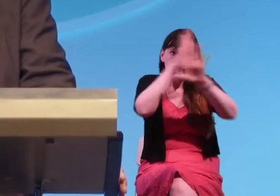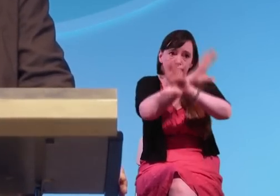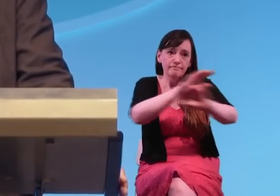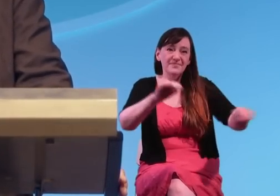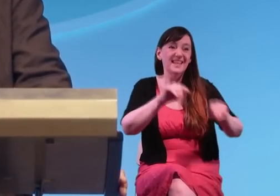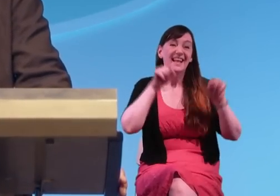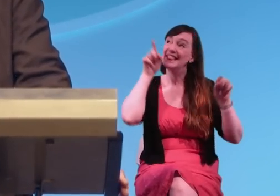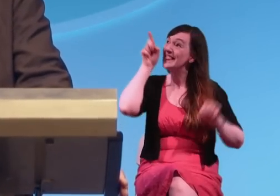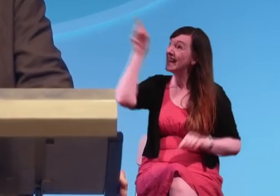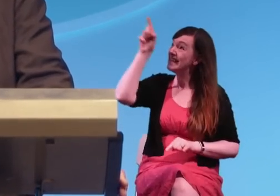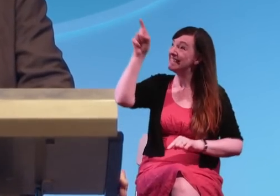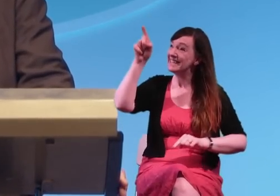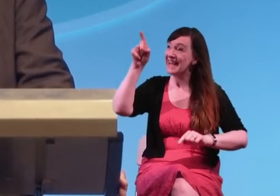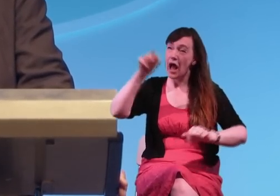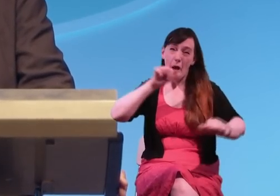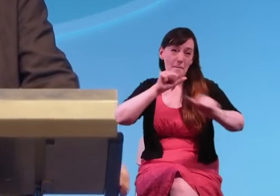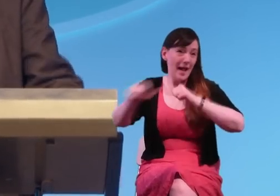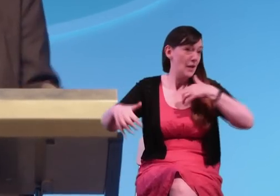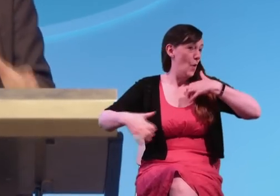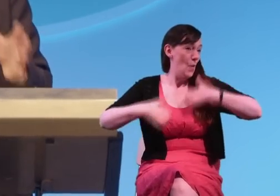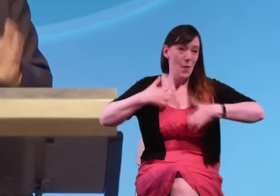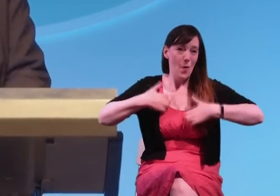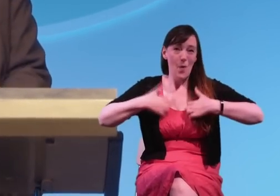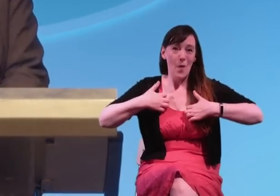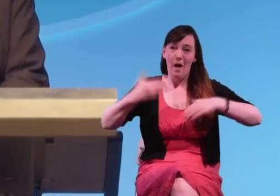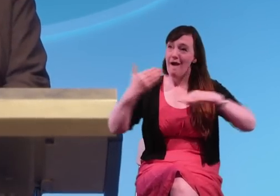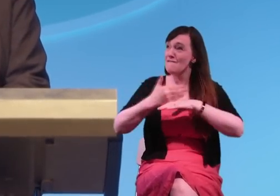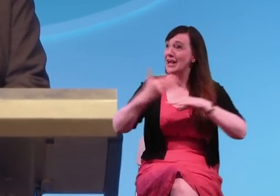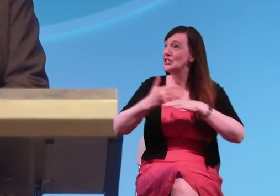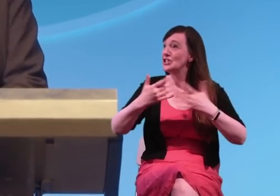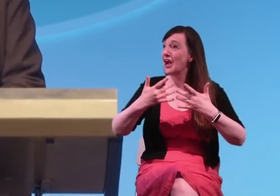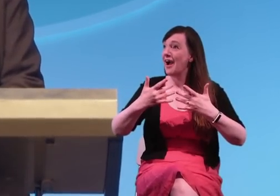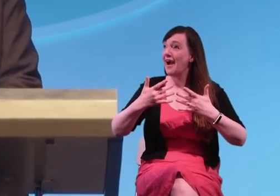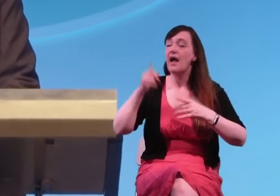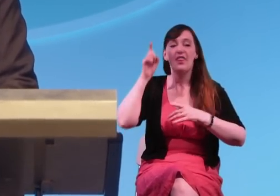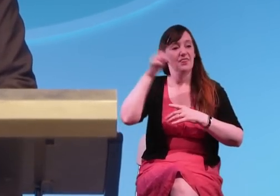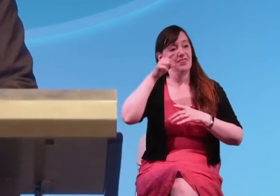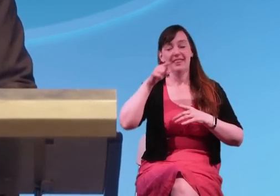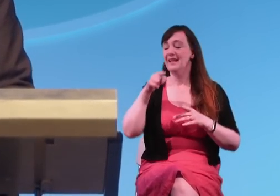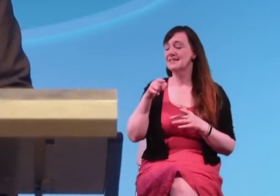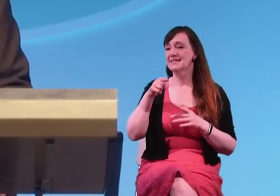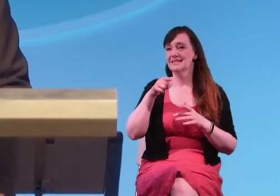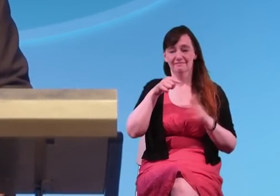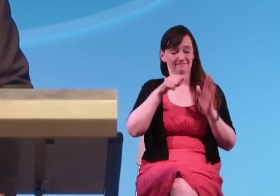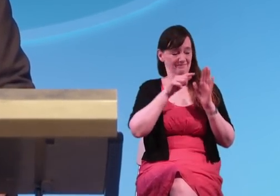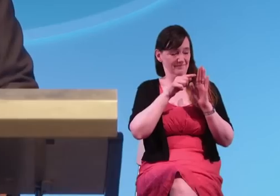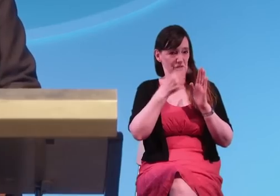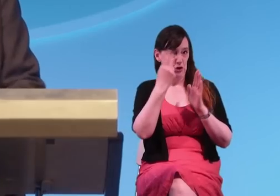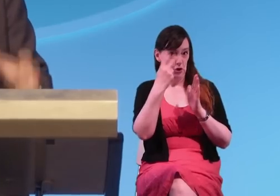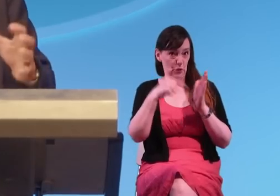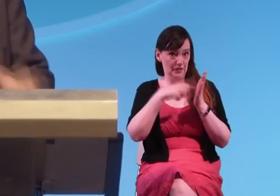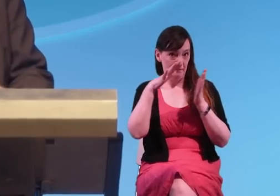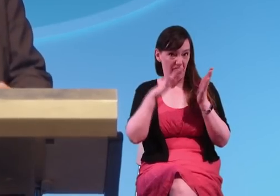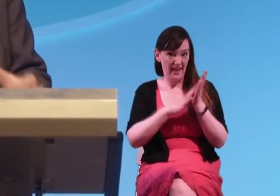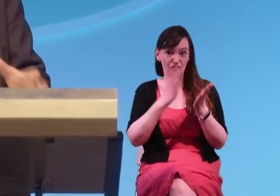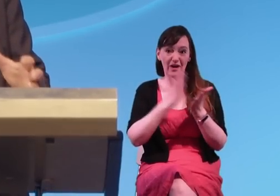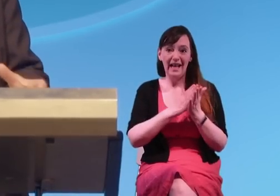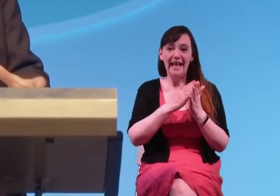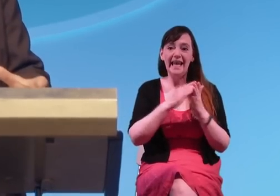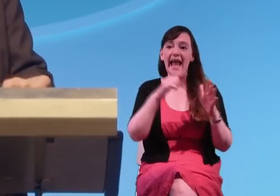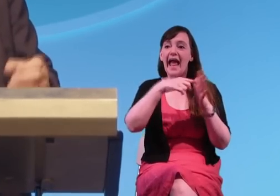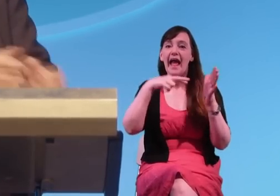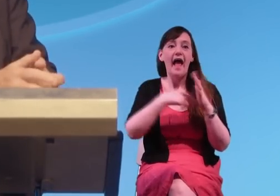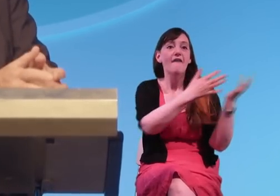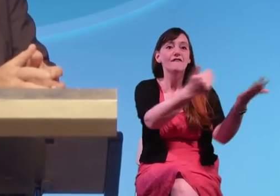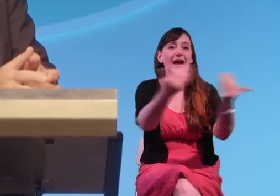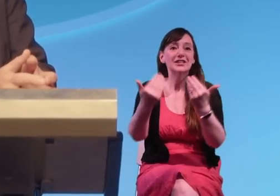this is the greatest adventure you could ever know. You see, essentially, this is an evangelistic book, 2 Timothy, because Paul's great